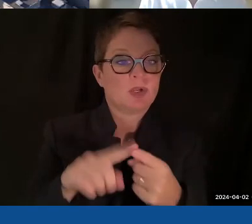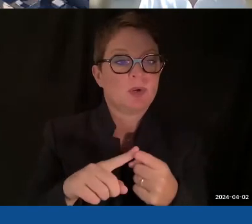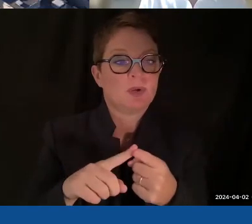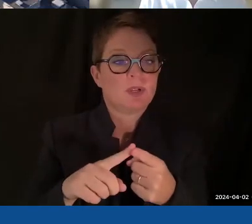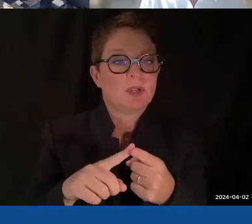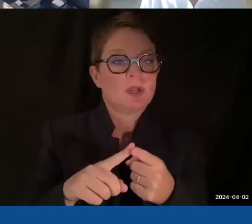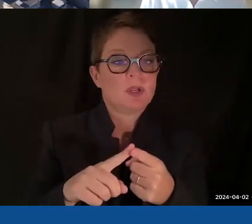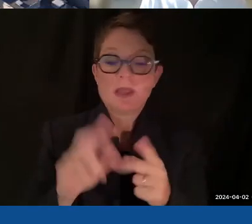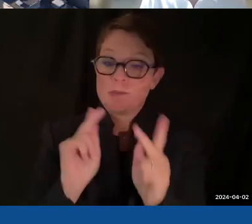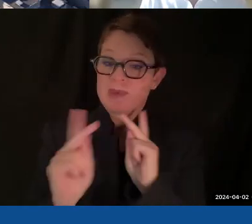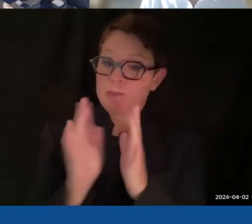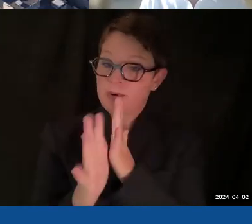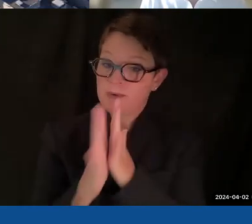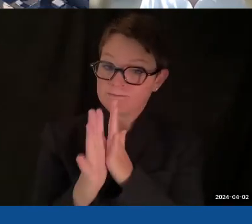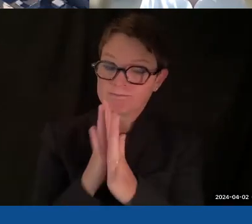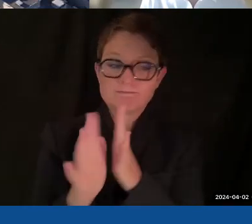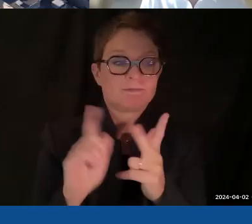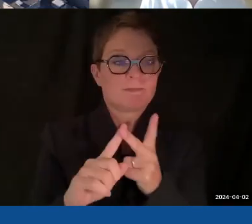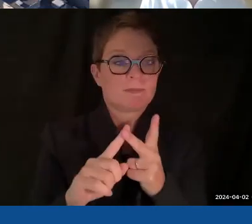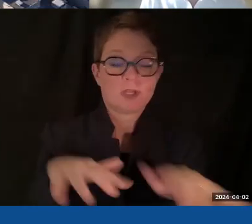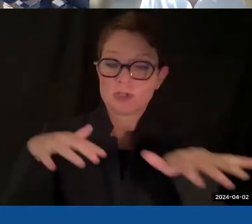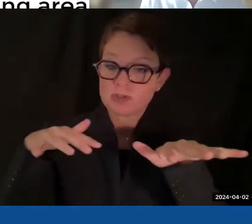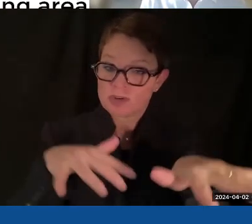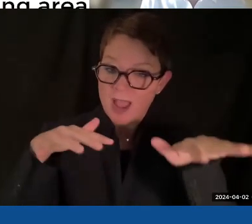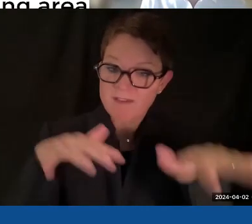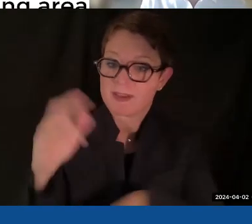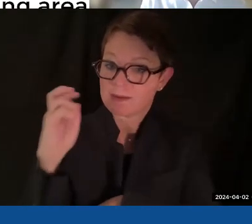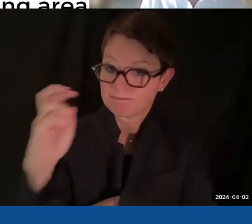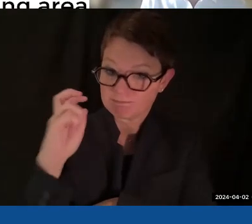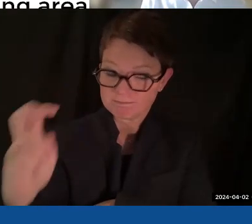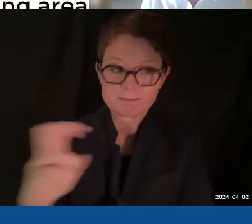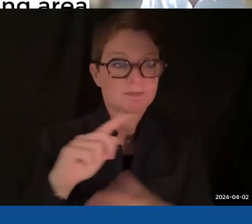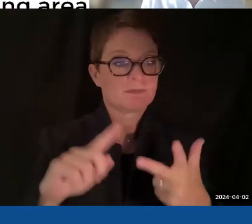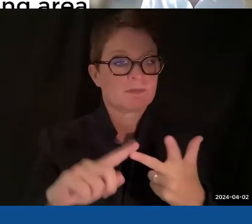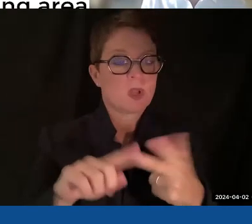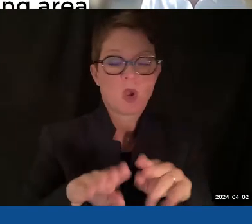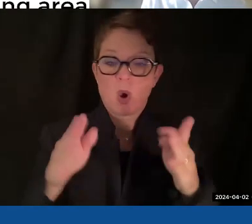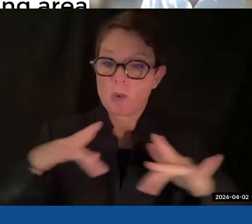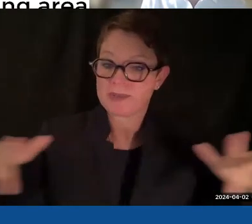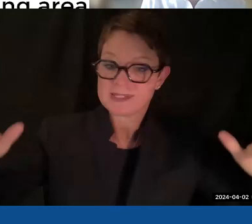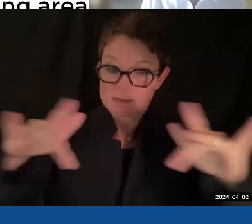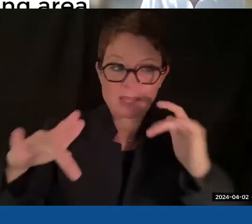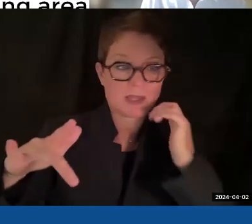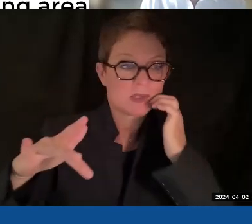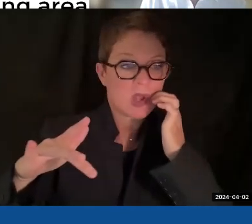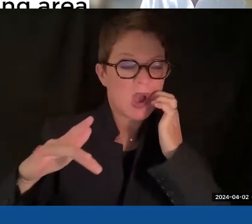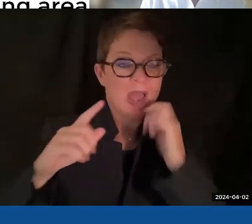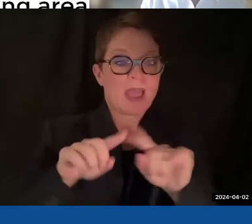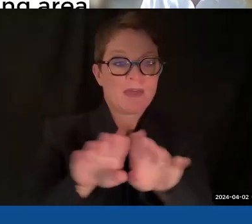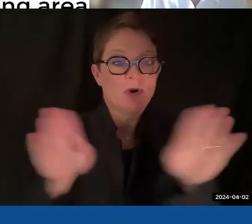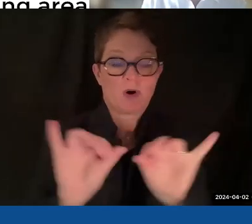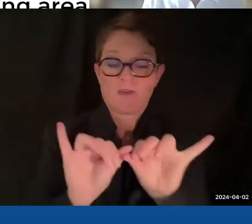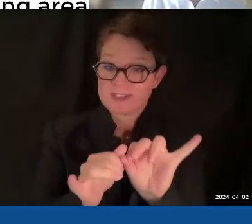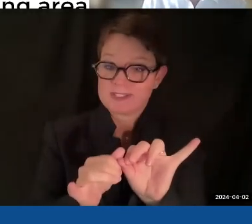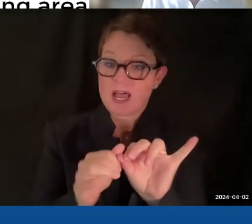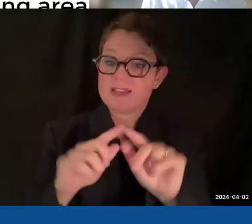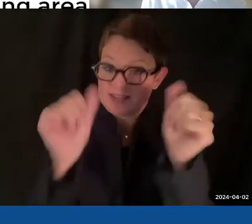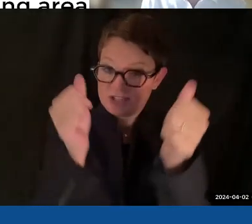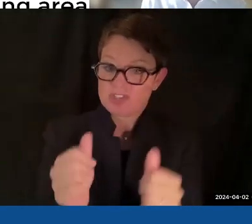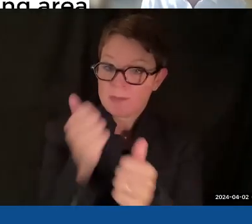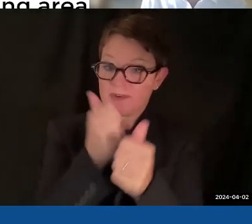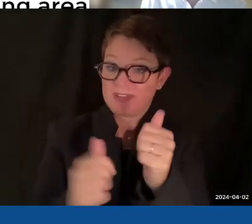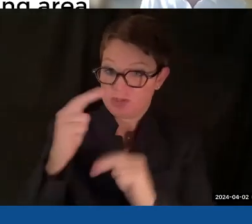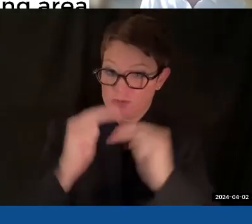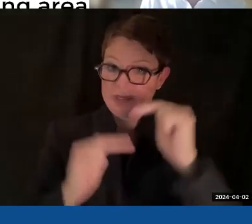of pedestrians, traffic and public transit, public open spaces, and the overall sizes and shapes